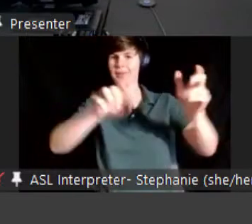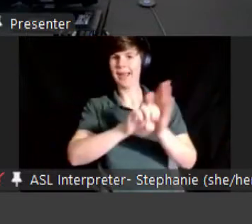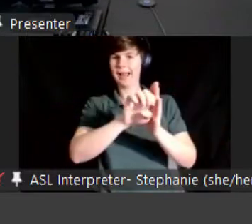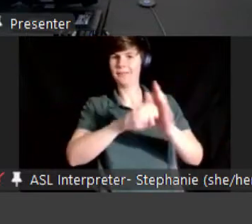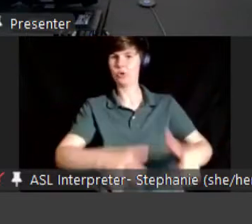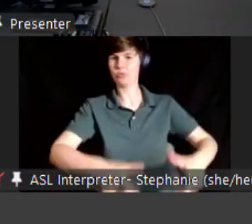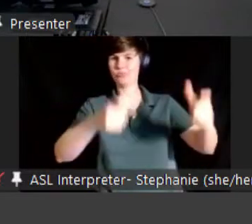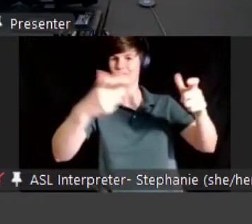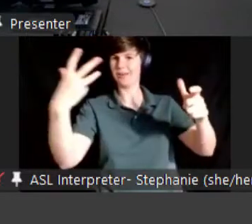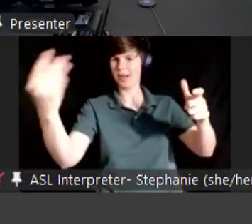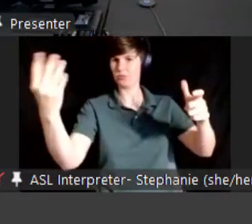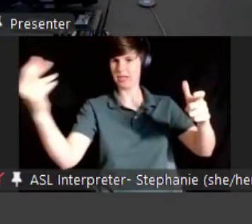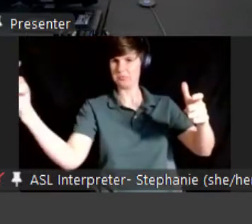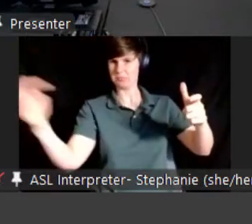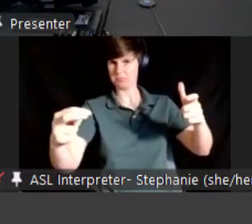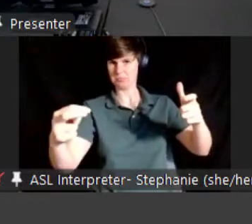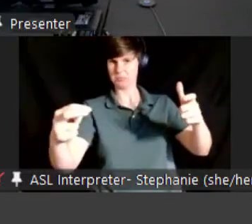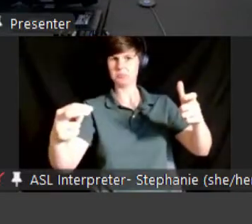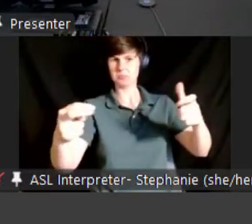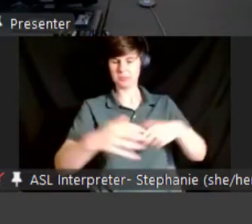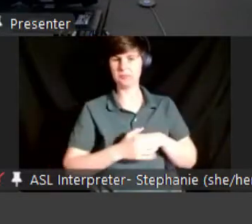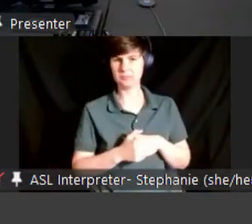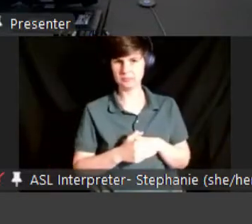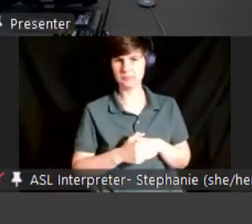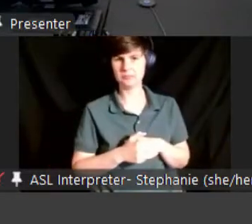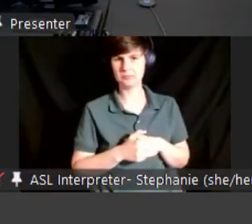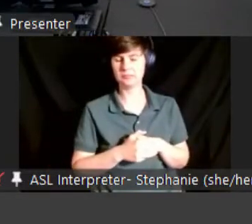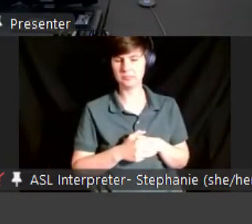the precast panel cladding.